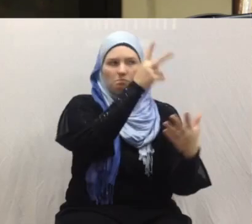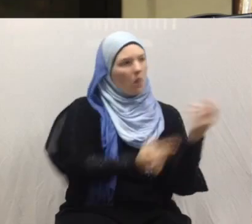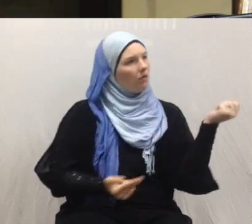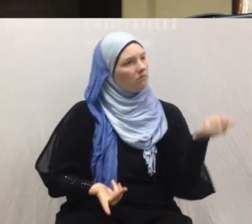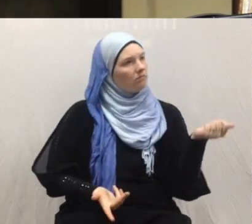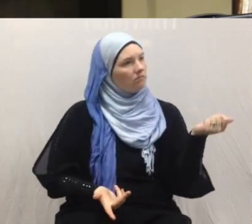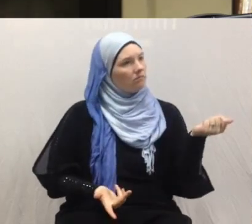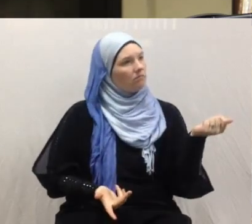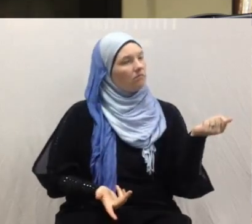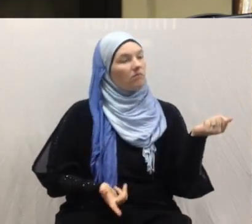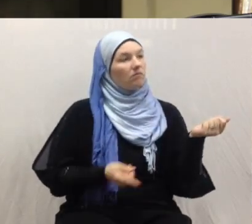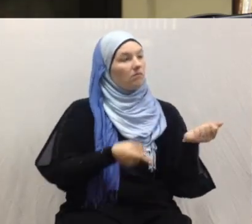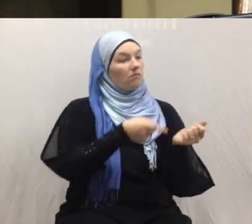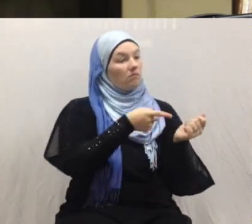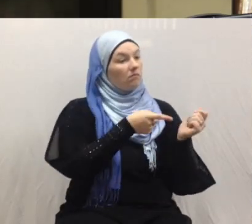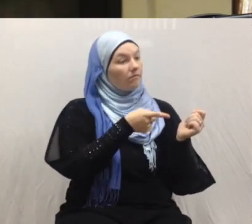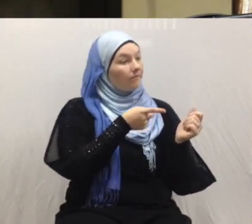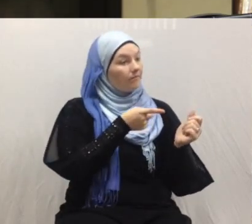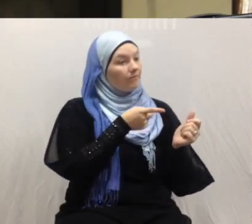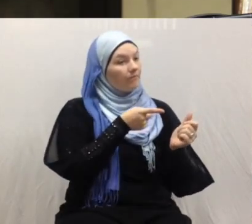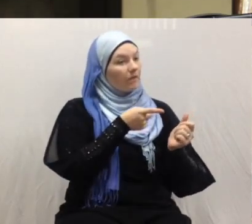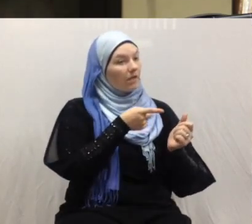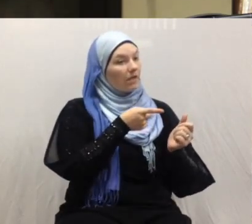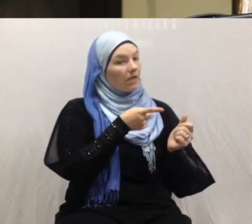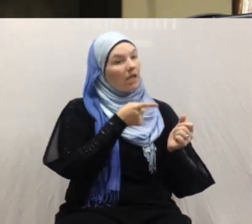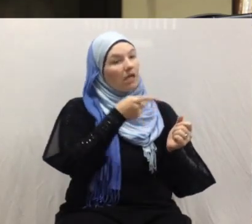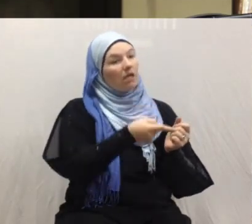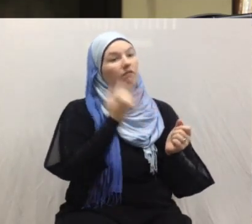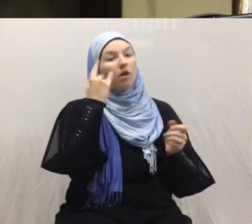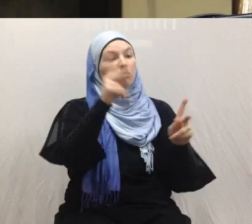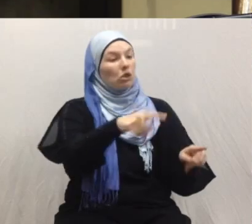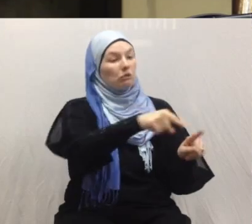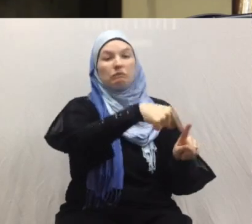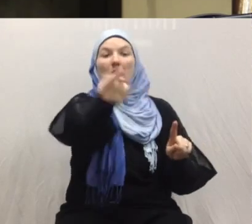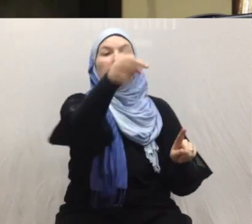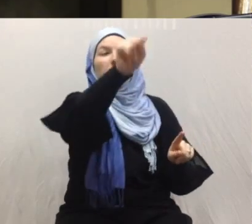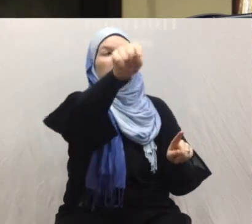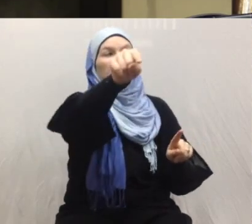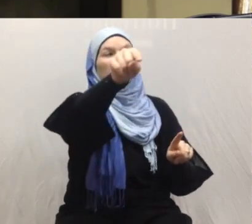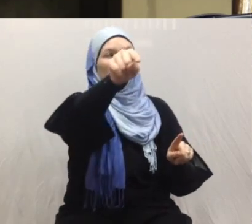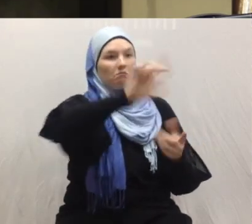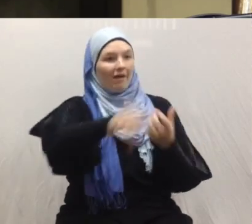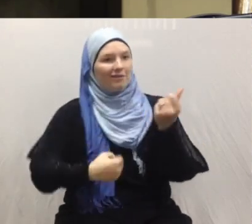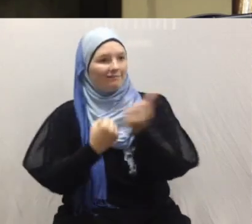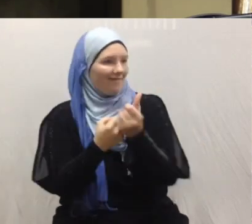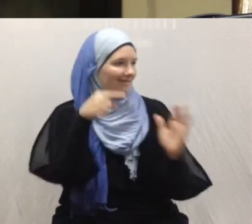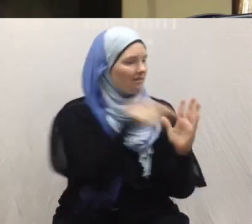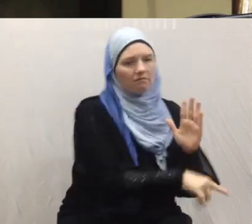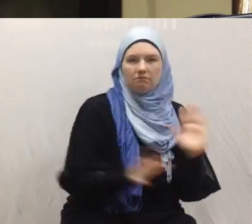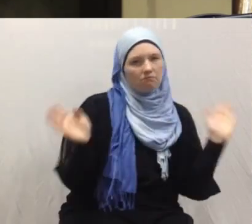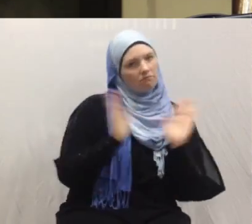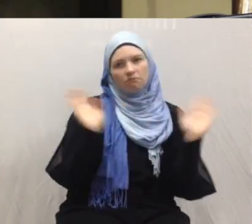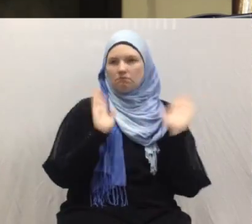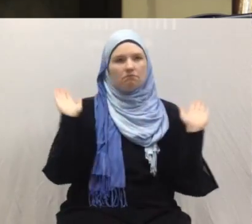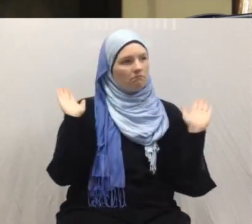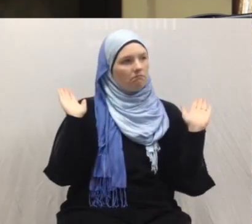not be wronged, nor shall his enemies be aided. Now, that extends the protection,